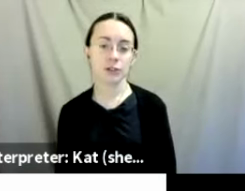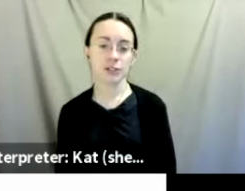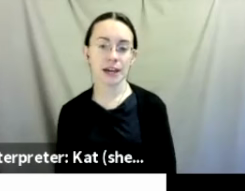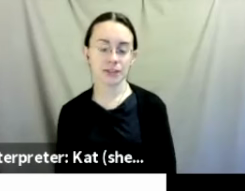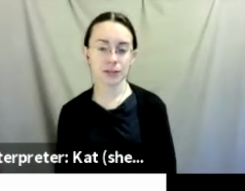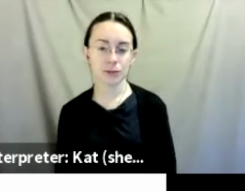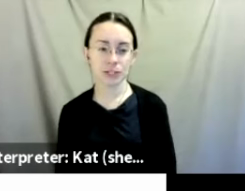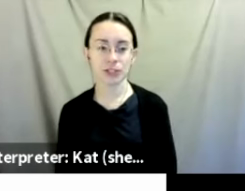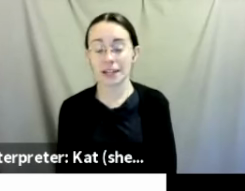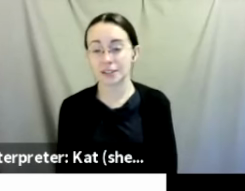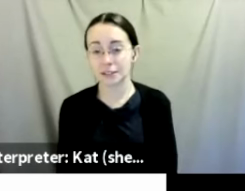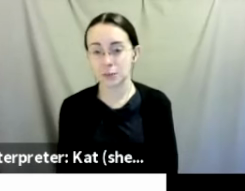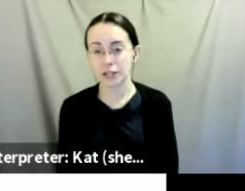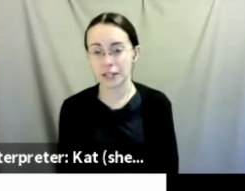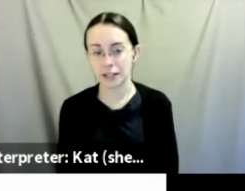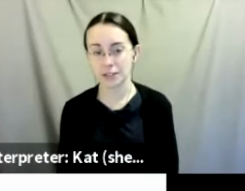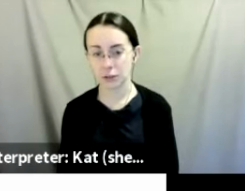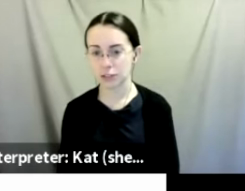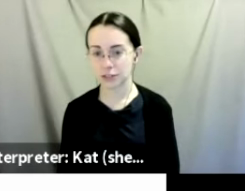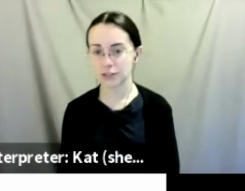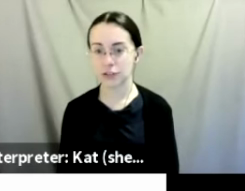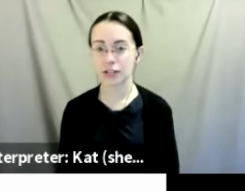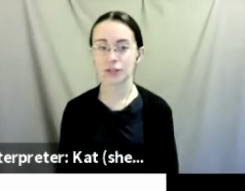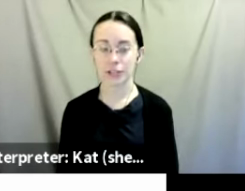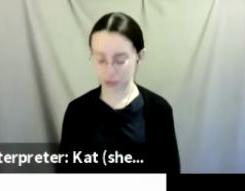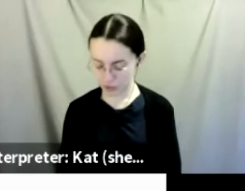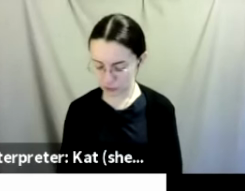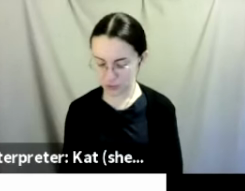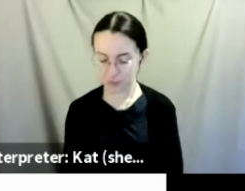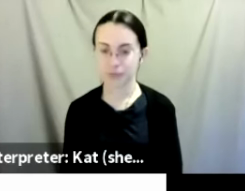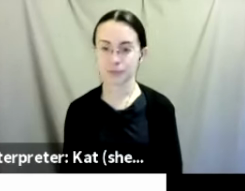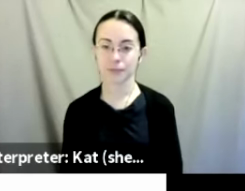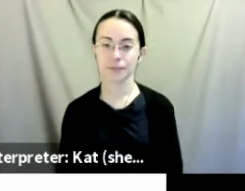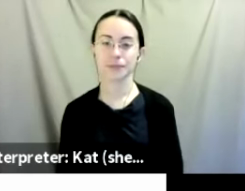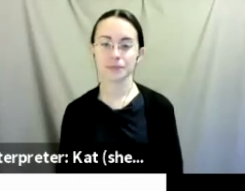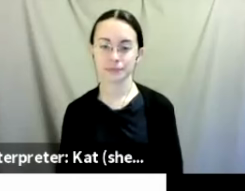would prefer to have that information accessible in ASL, which is their native language.